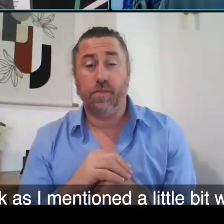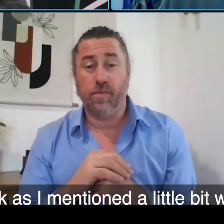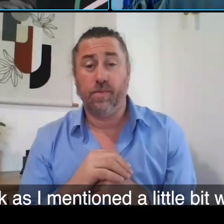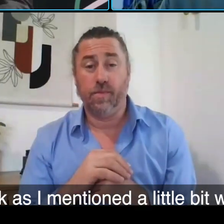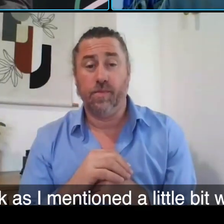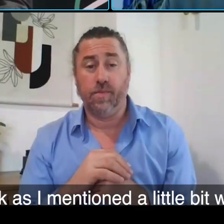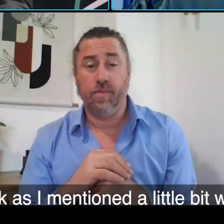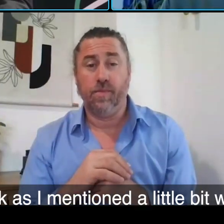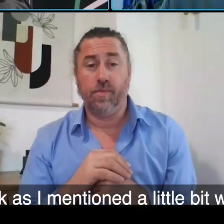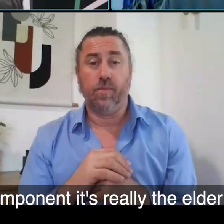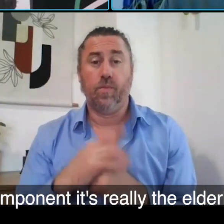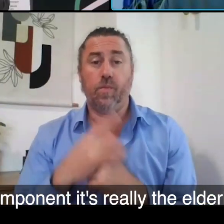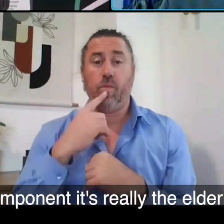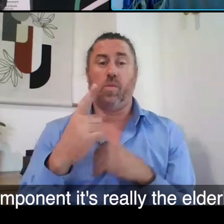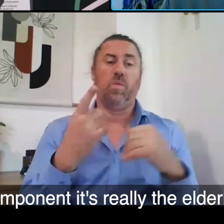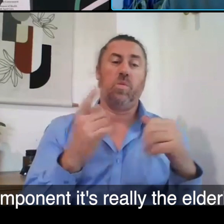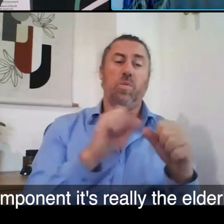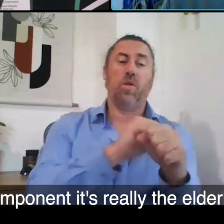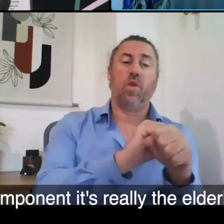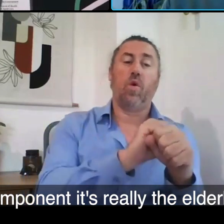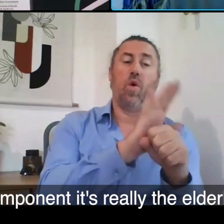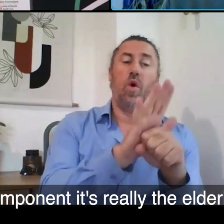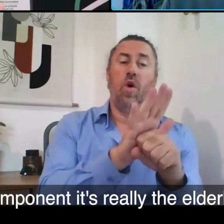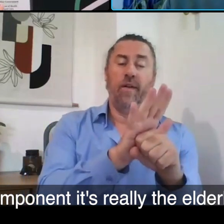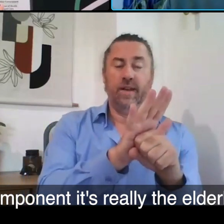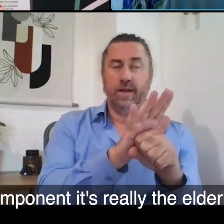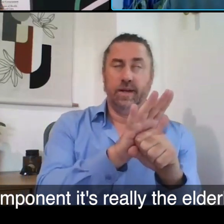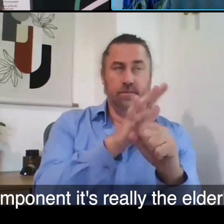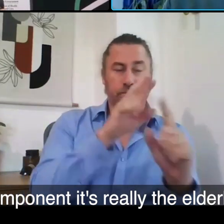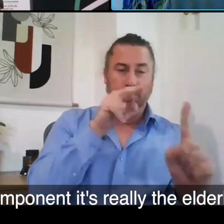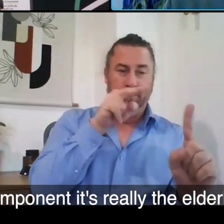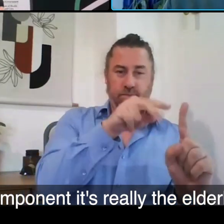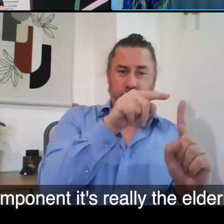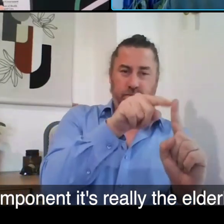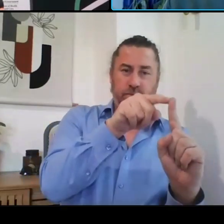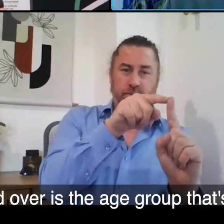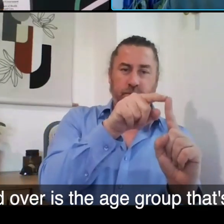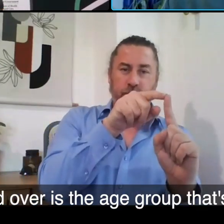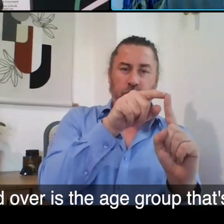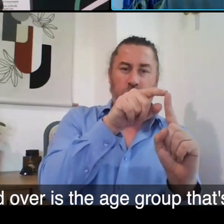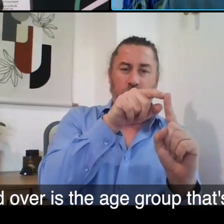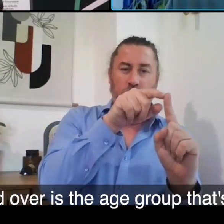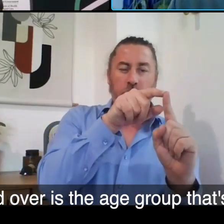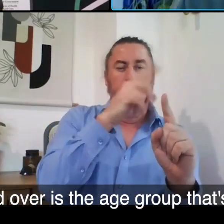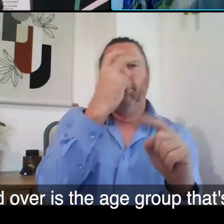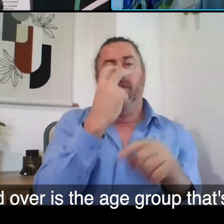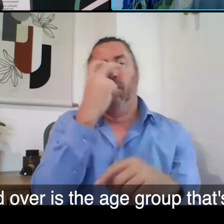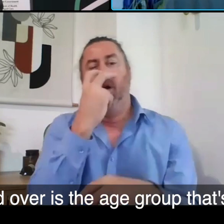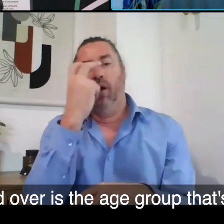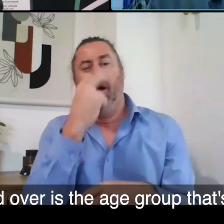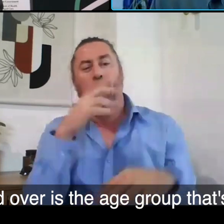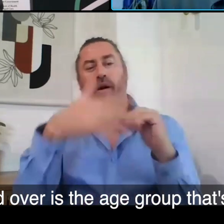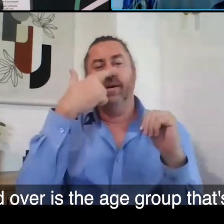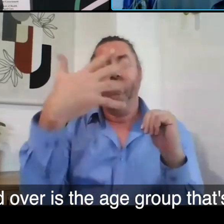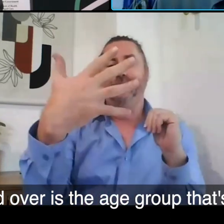really, I think, as I mentioned a little bit with the COVID component, it's really the elderly. So 75 and over is the